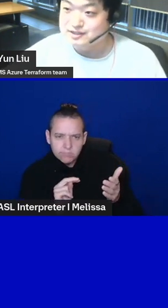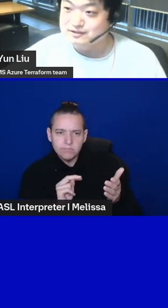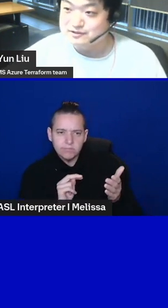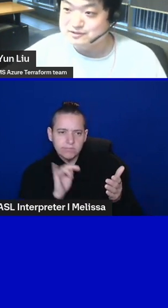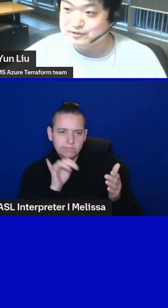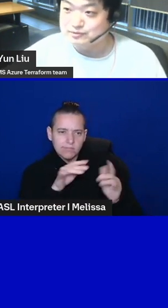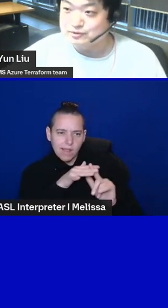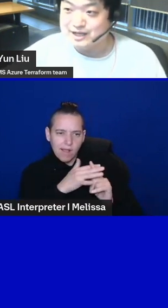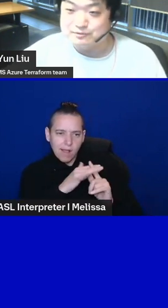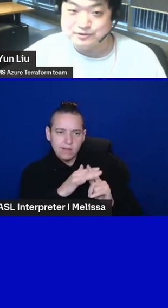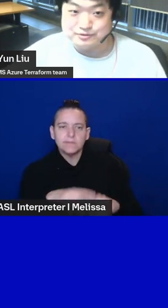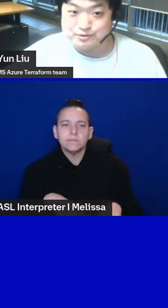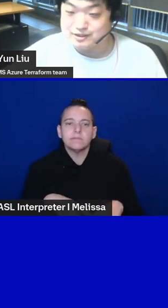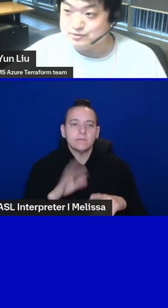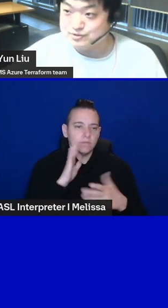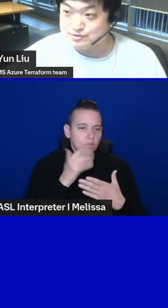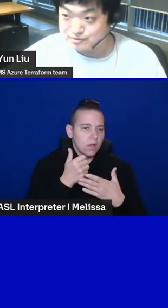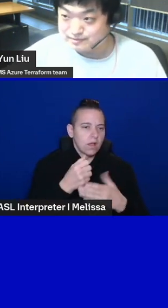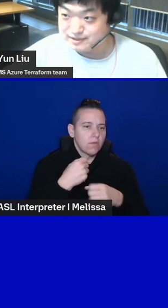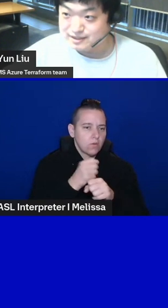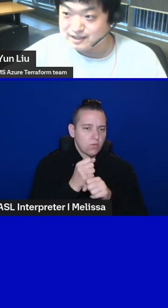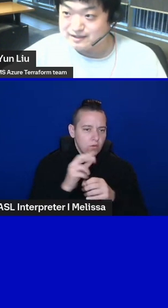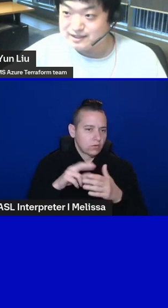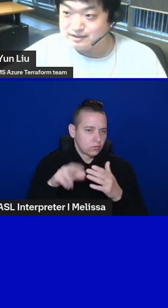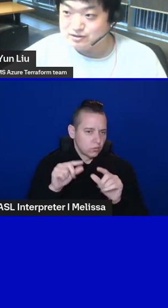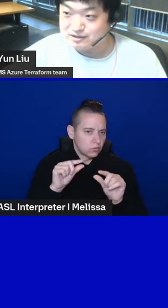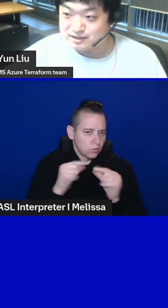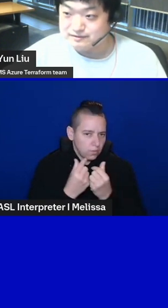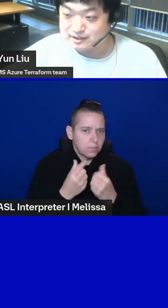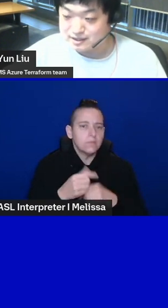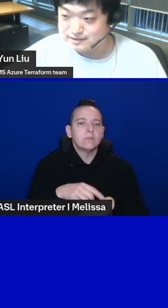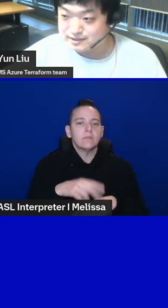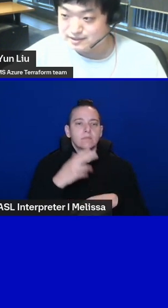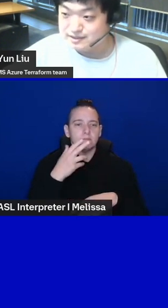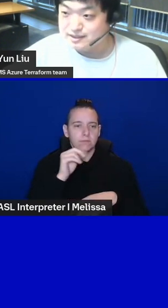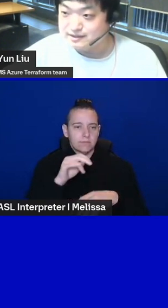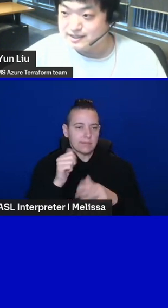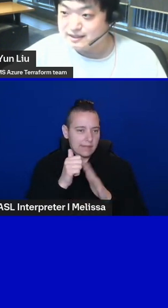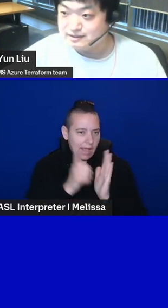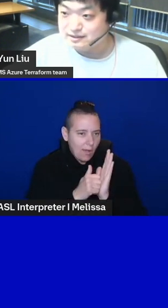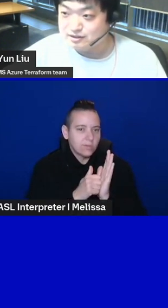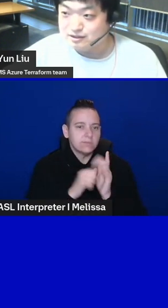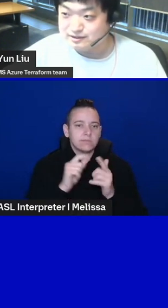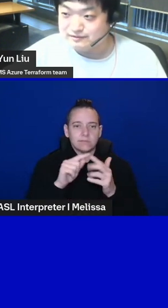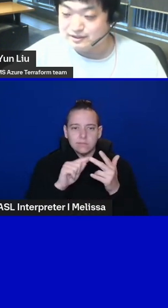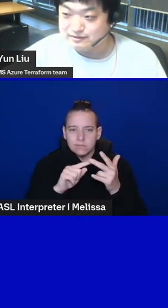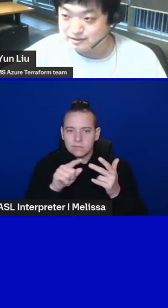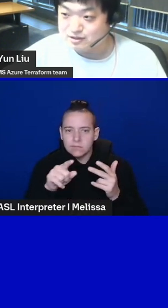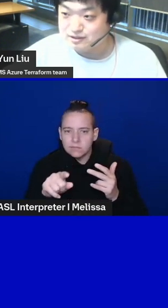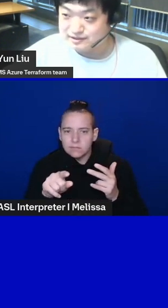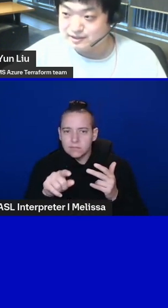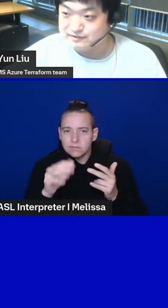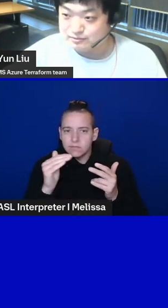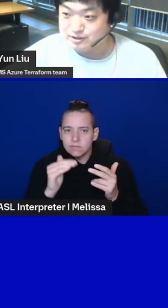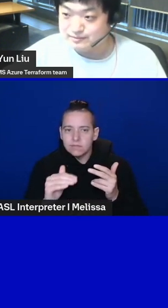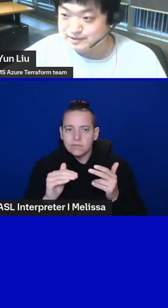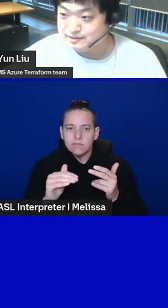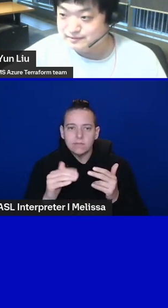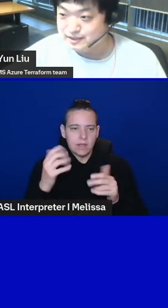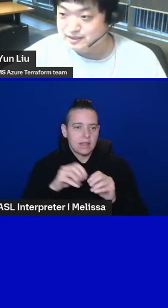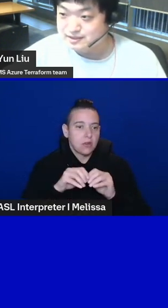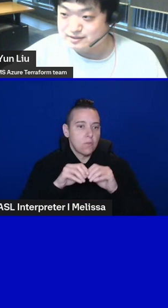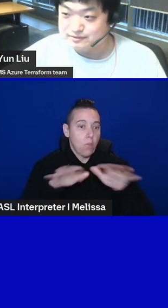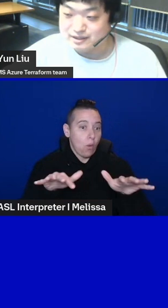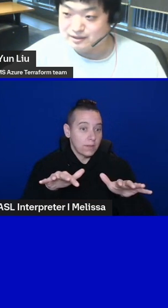content. First of all, it will help you to create a resource group, and then a cognitive account, and then a cognitive